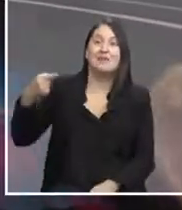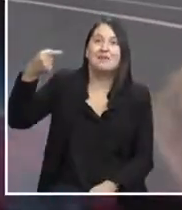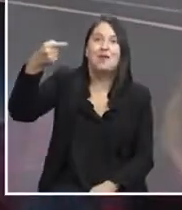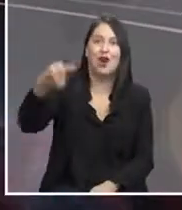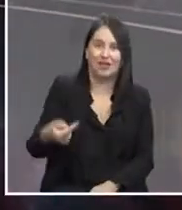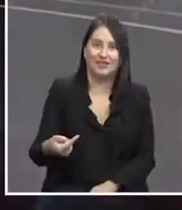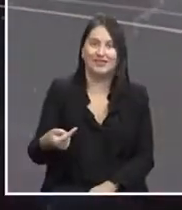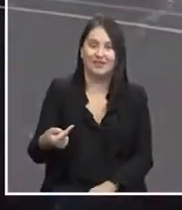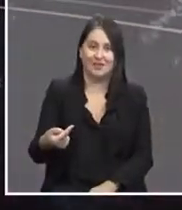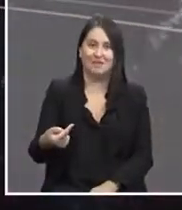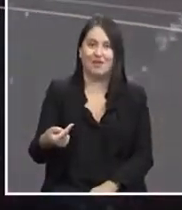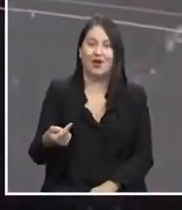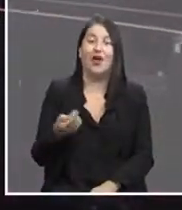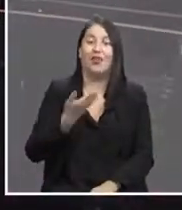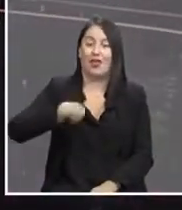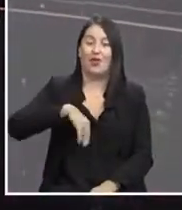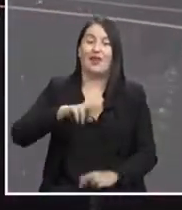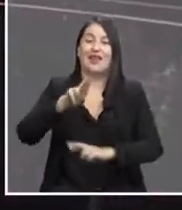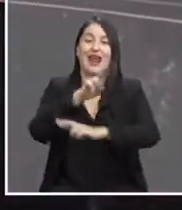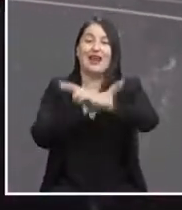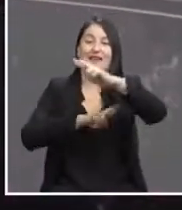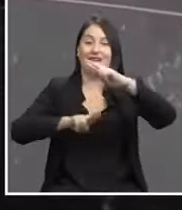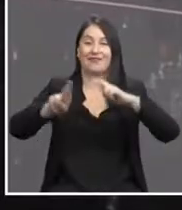anthropologist revolution.